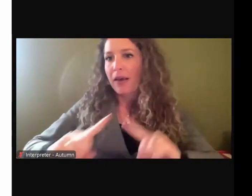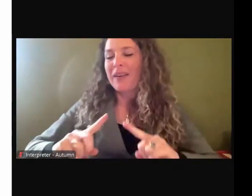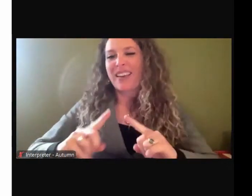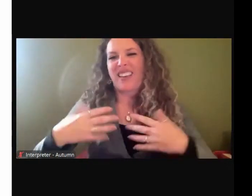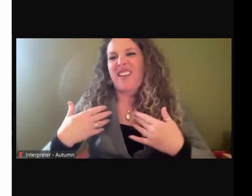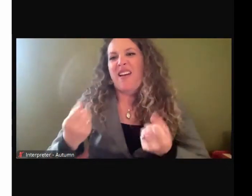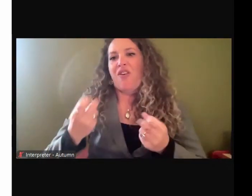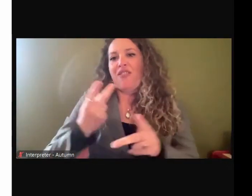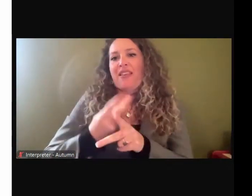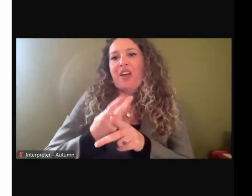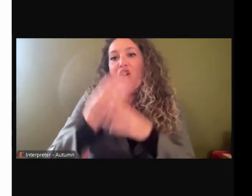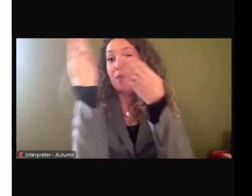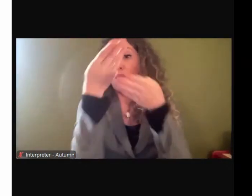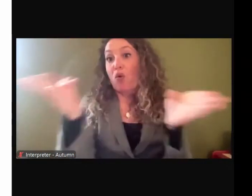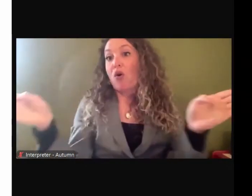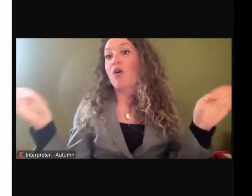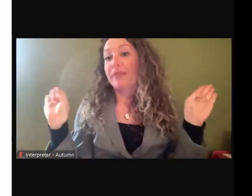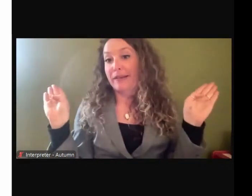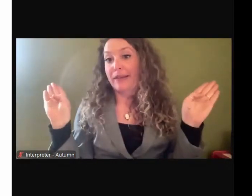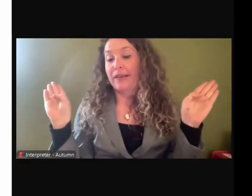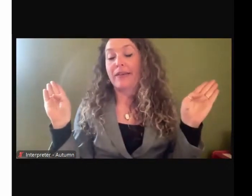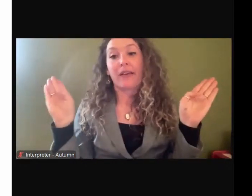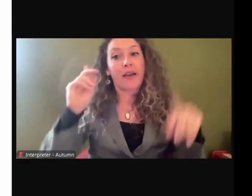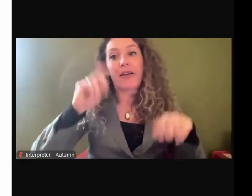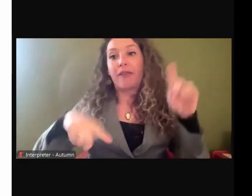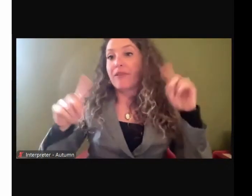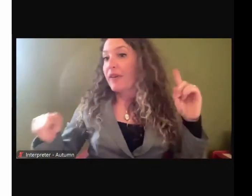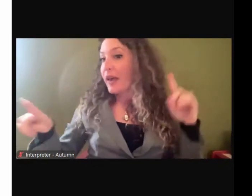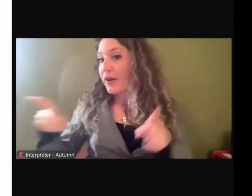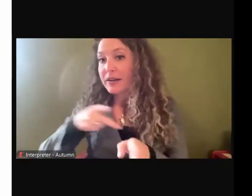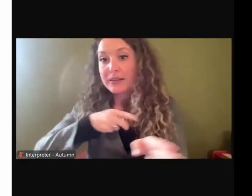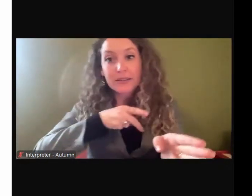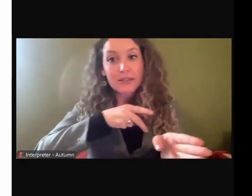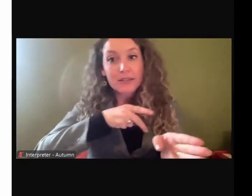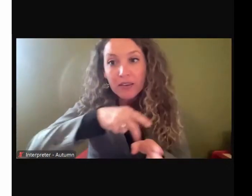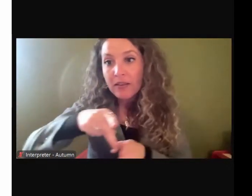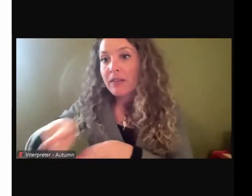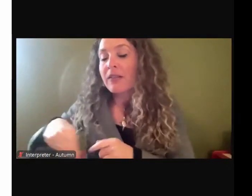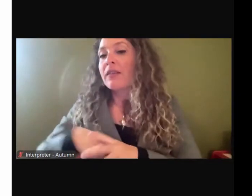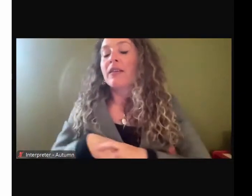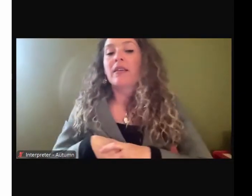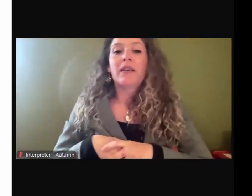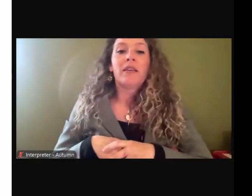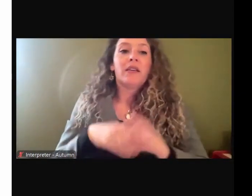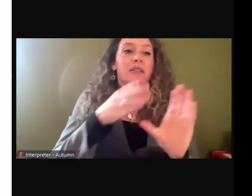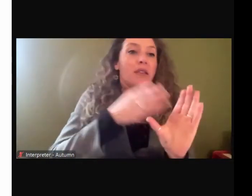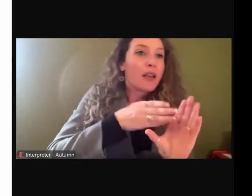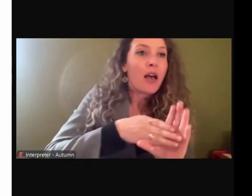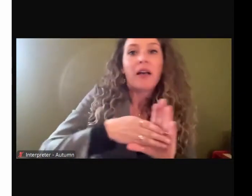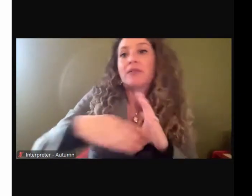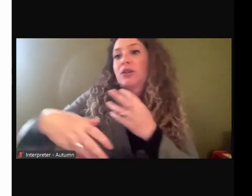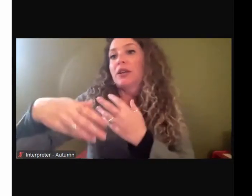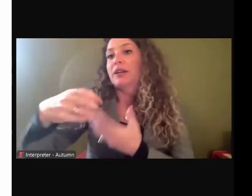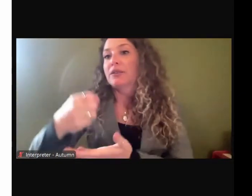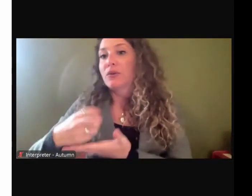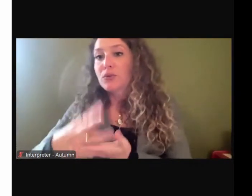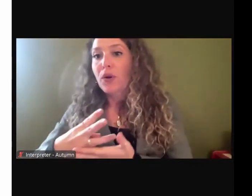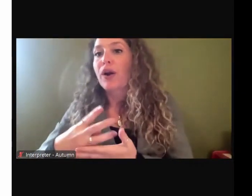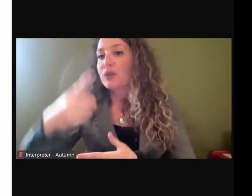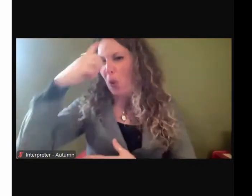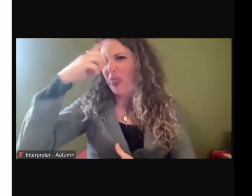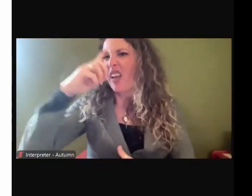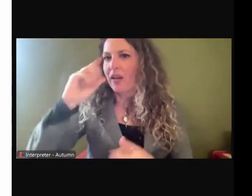as various fields, including medicine, psychology, even social work. We could go down a list. So think broad with